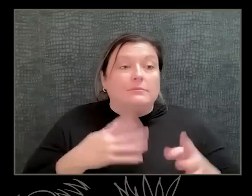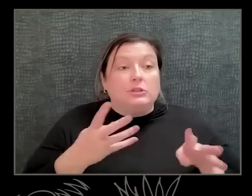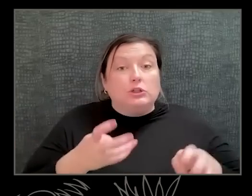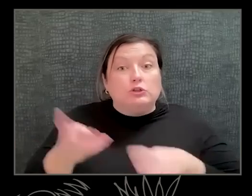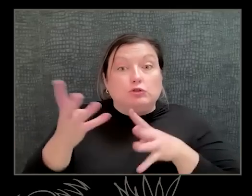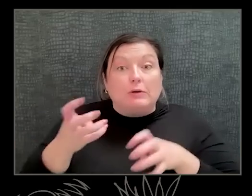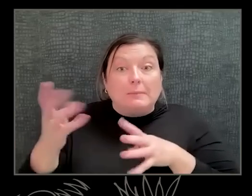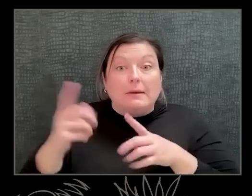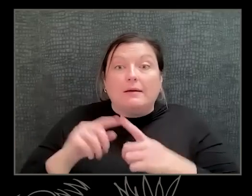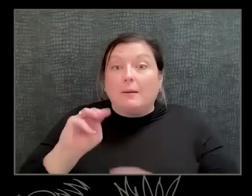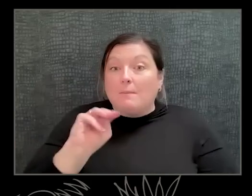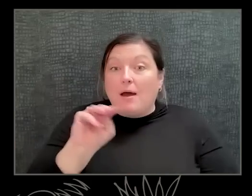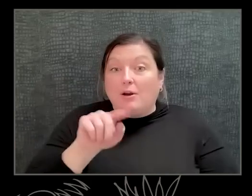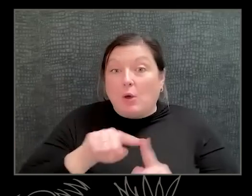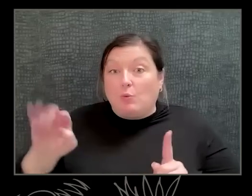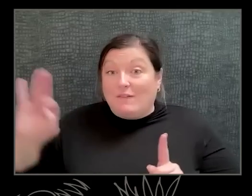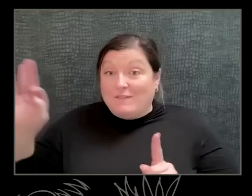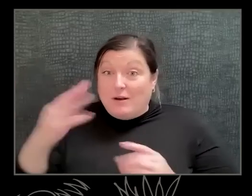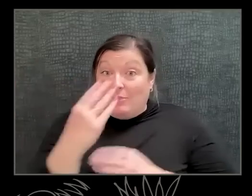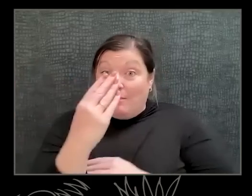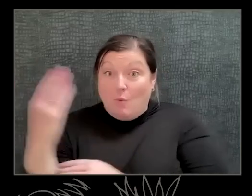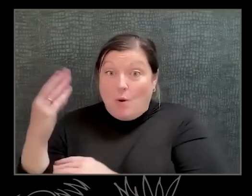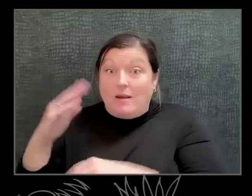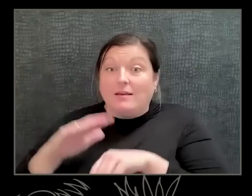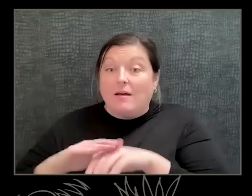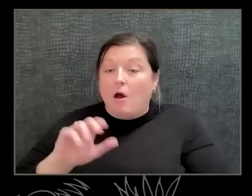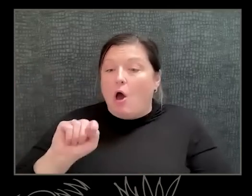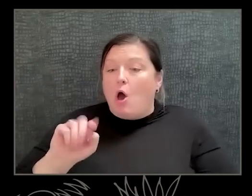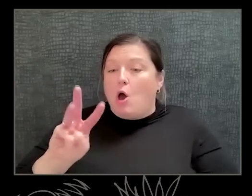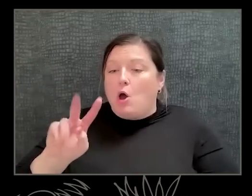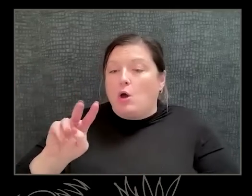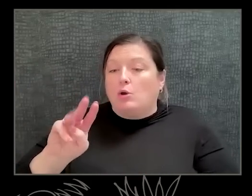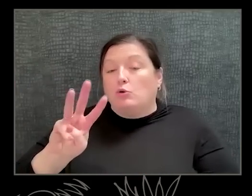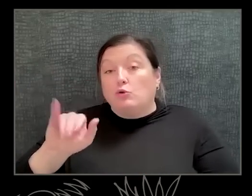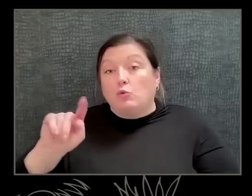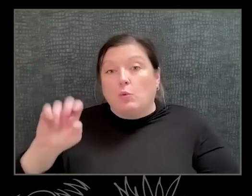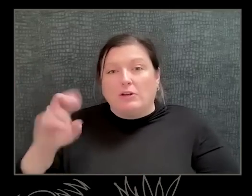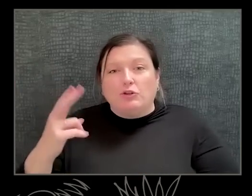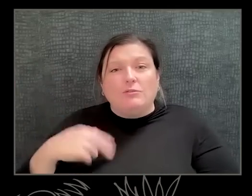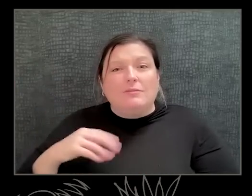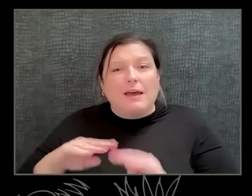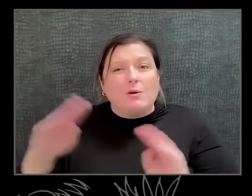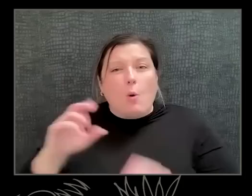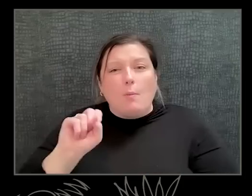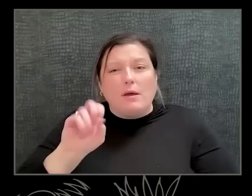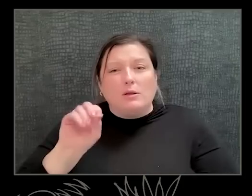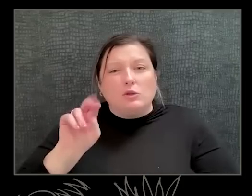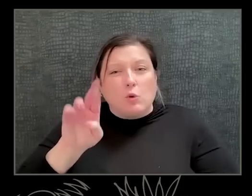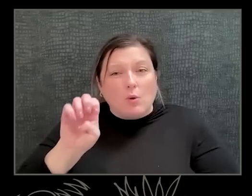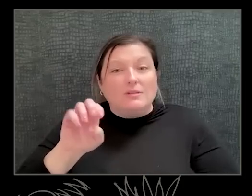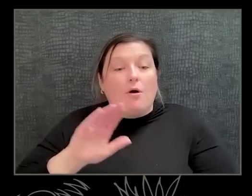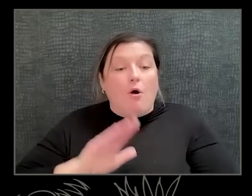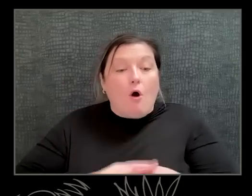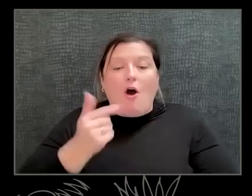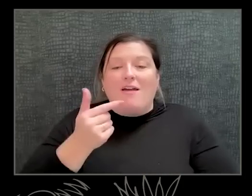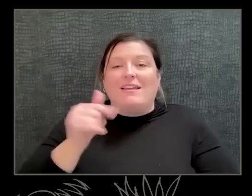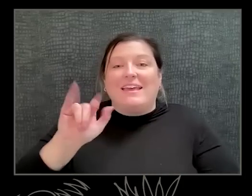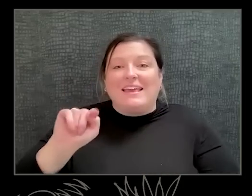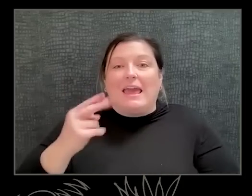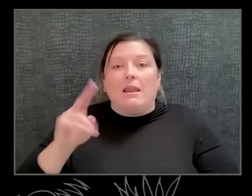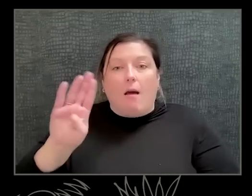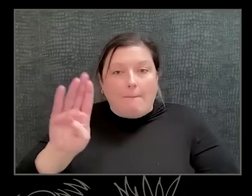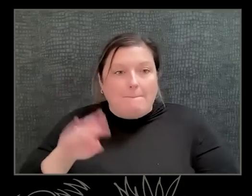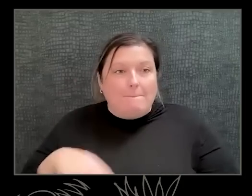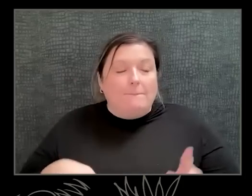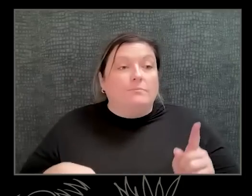Monday through Fridays in the mornings on Twitch, and some of my open source and work on GitHub. So just to run through